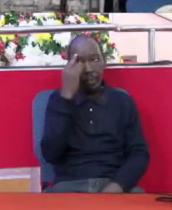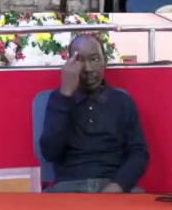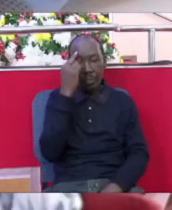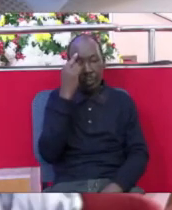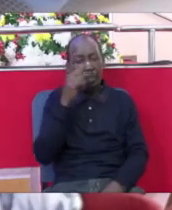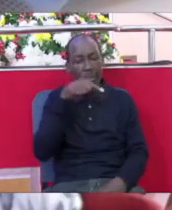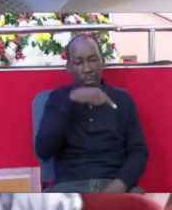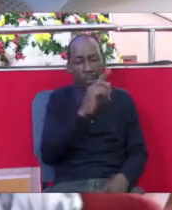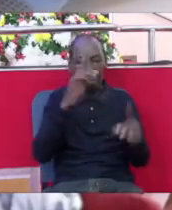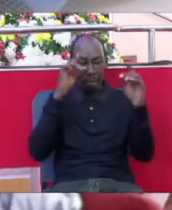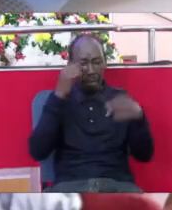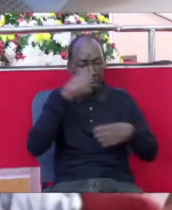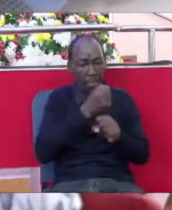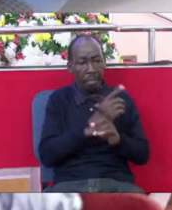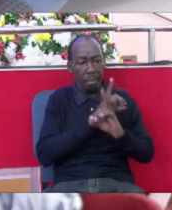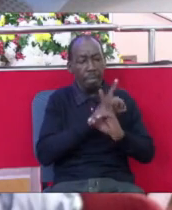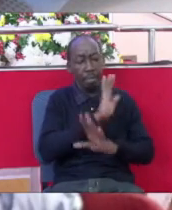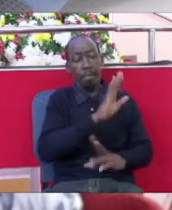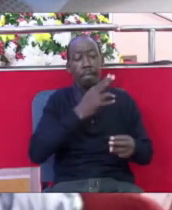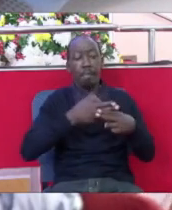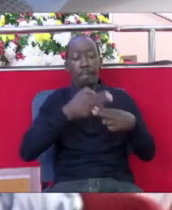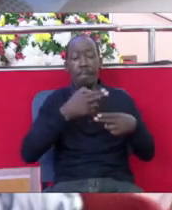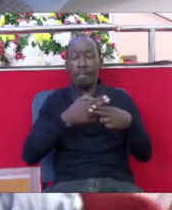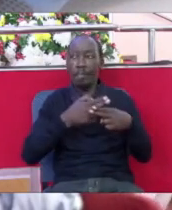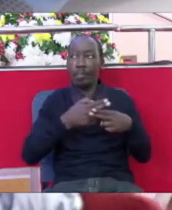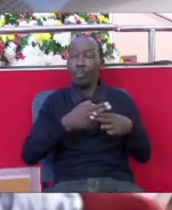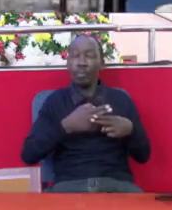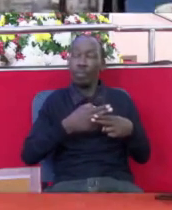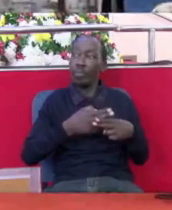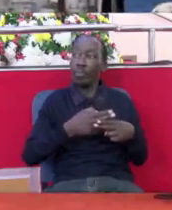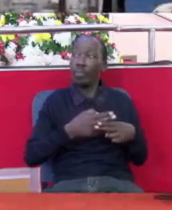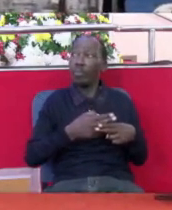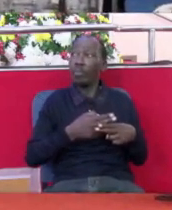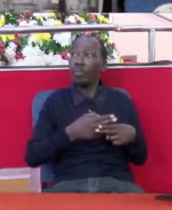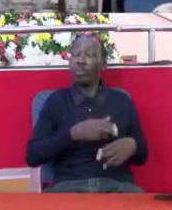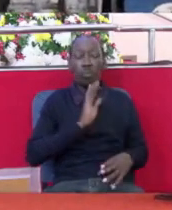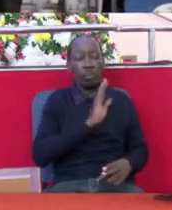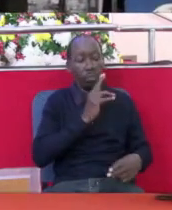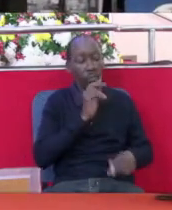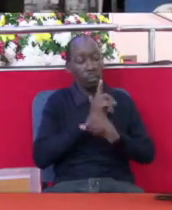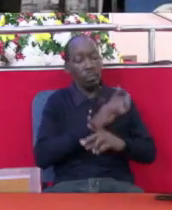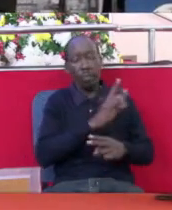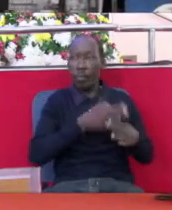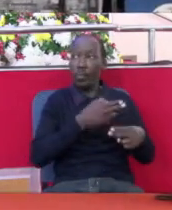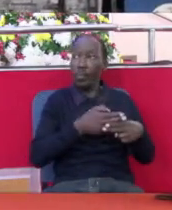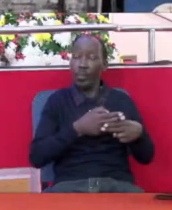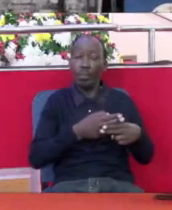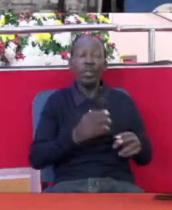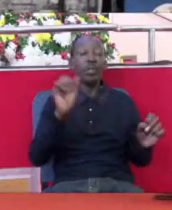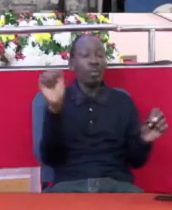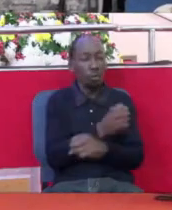to defend a name. Just to defend a name. Ili aweze kulinda jina. So